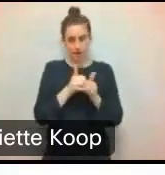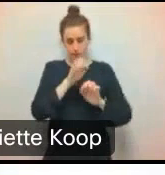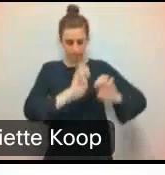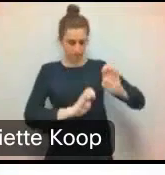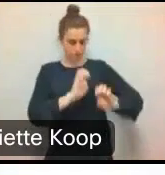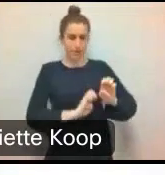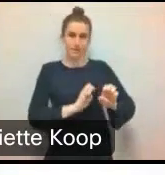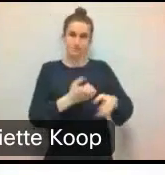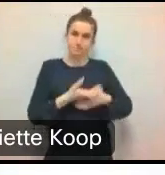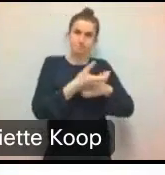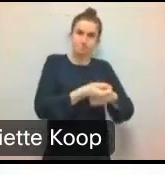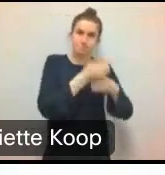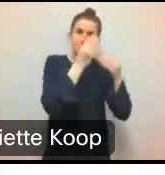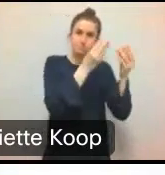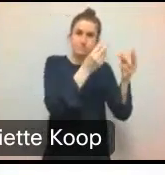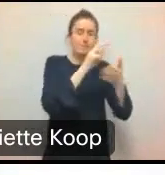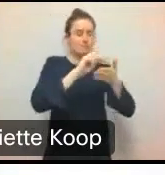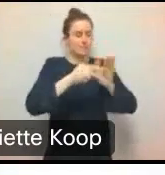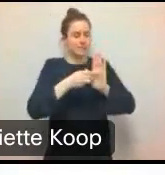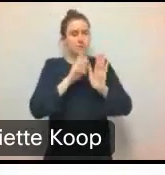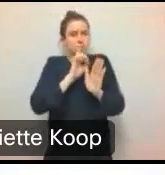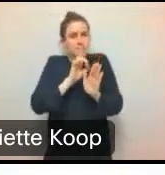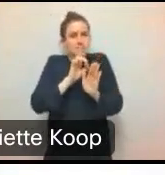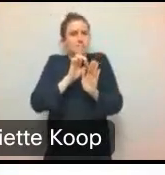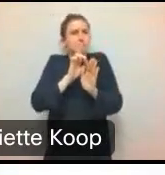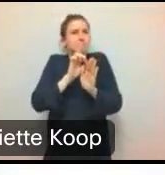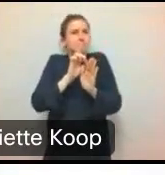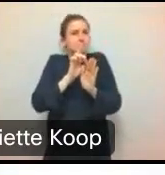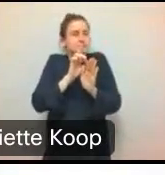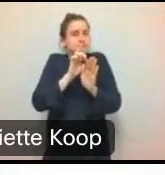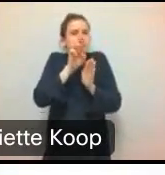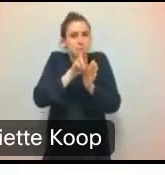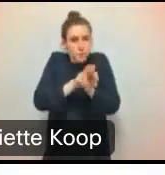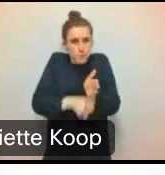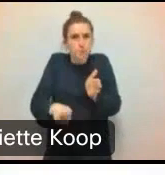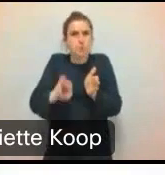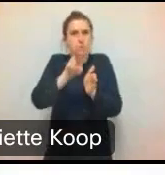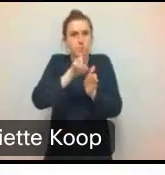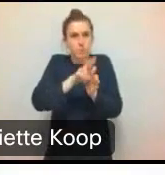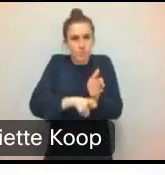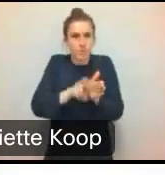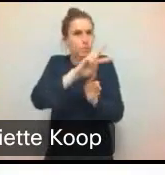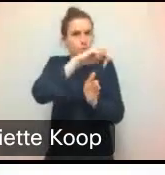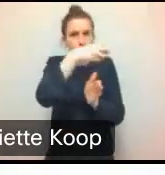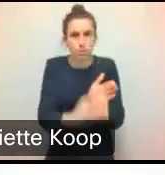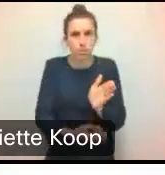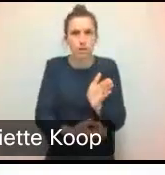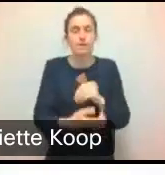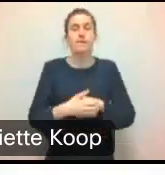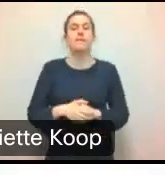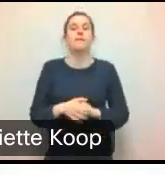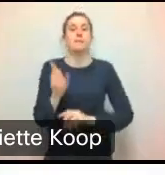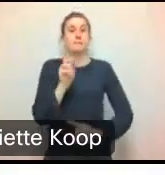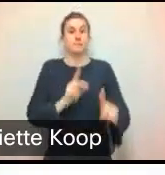credible information, means to look closer to, and credible sometimes means true, because and I heard it, people talk